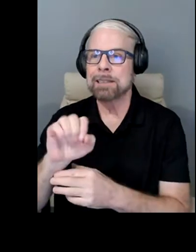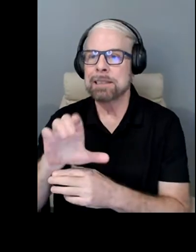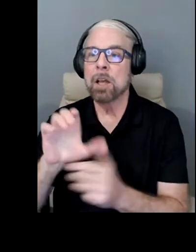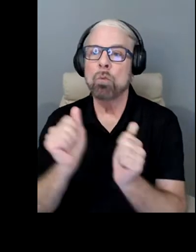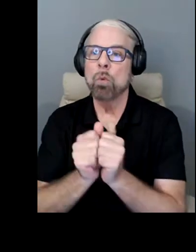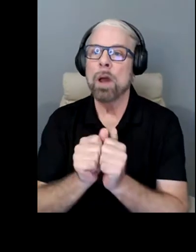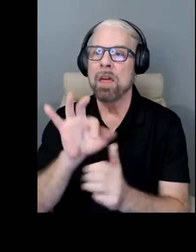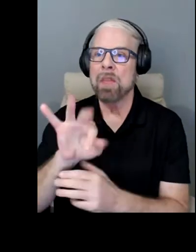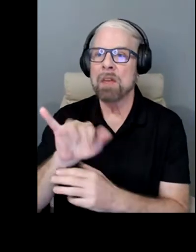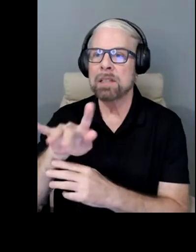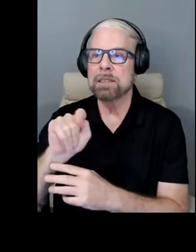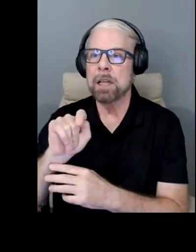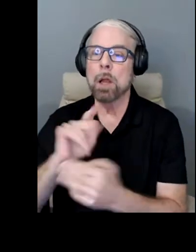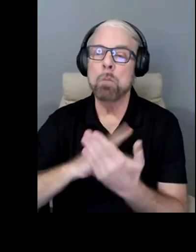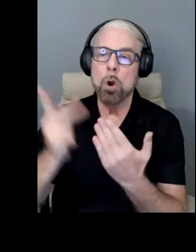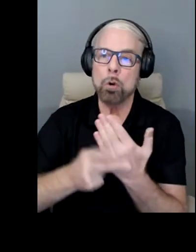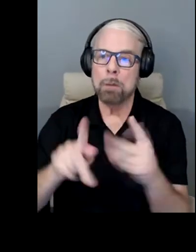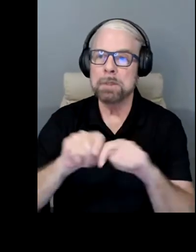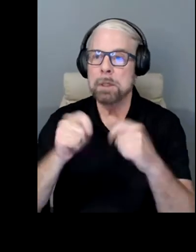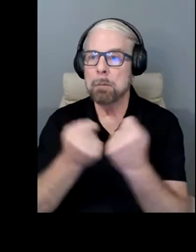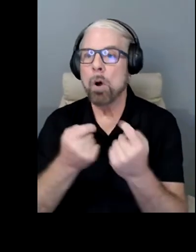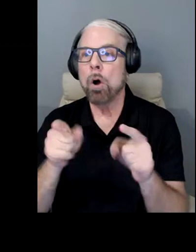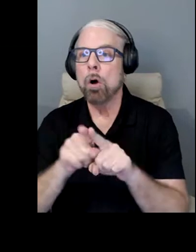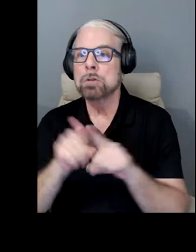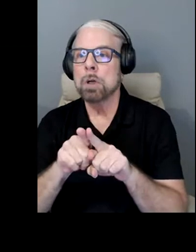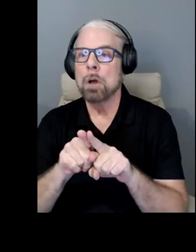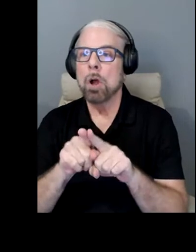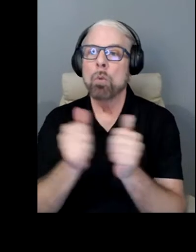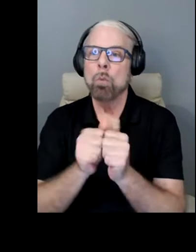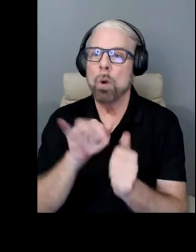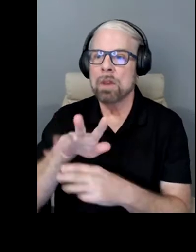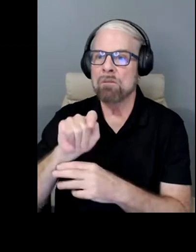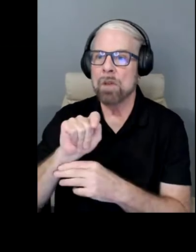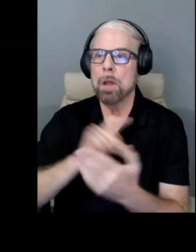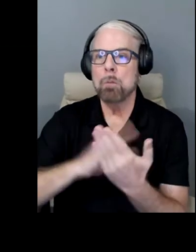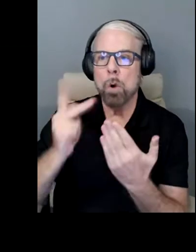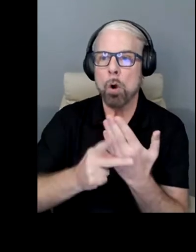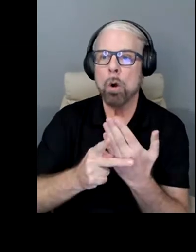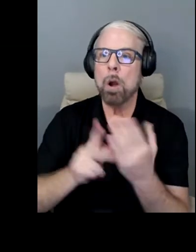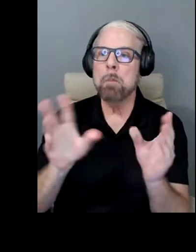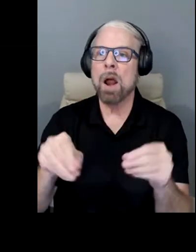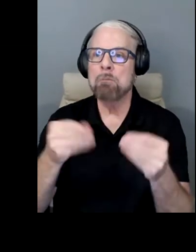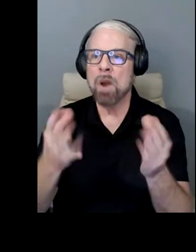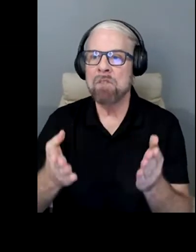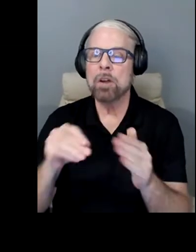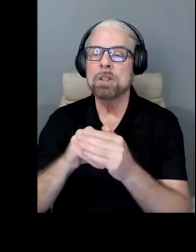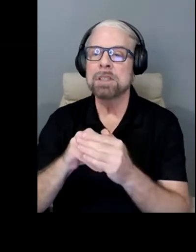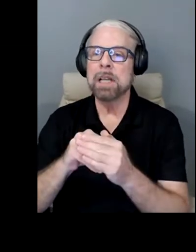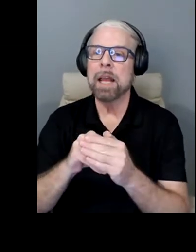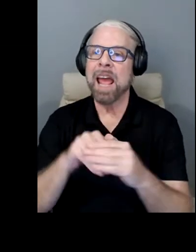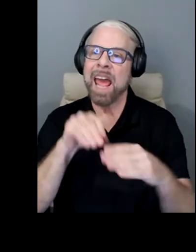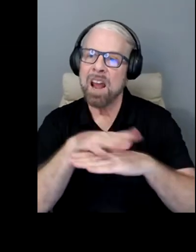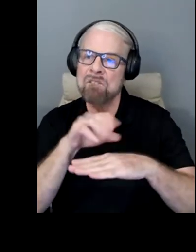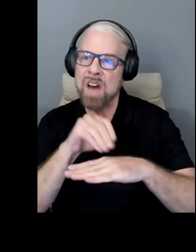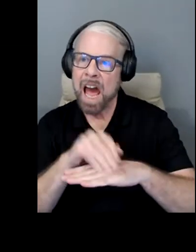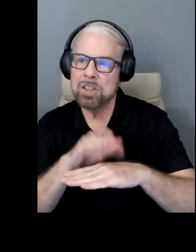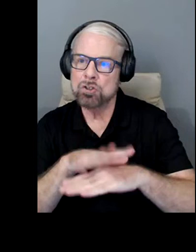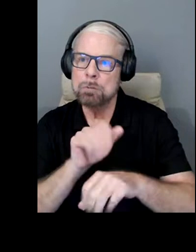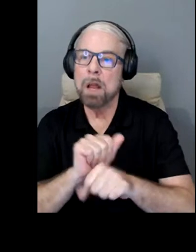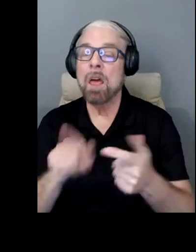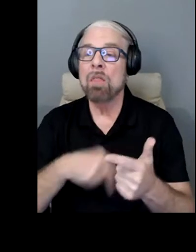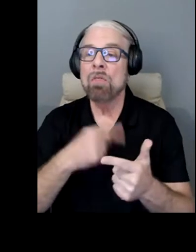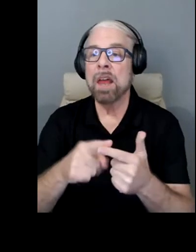Toddler program team, as well as FIT program providers in an advisory capacity, to come up with a